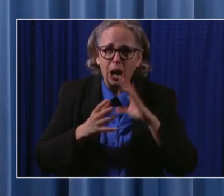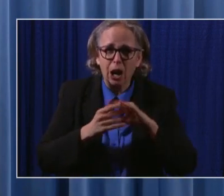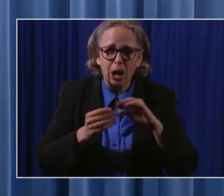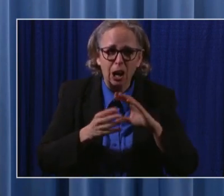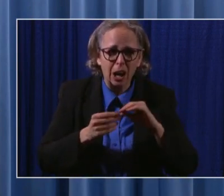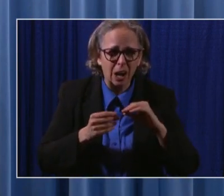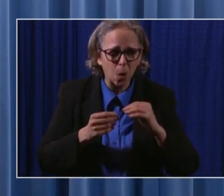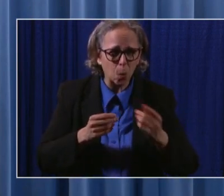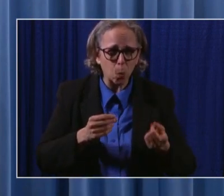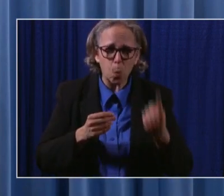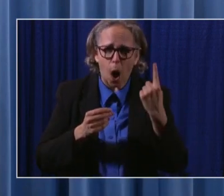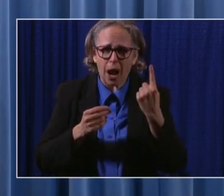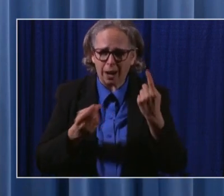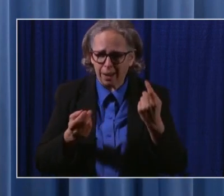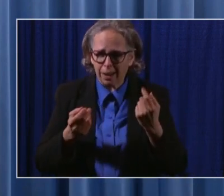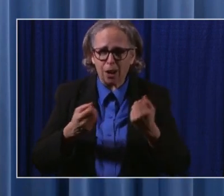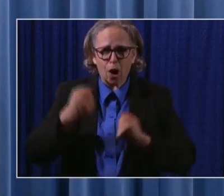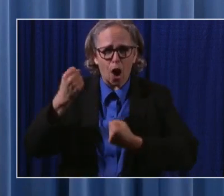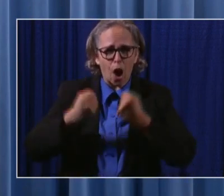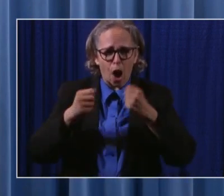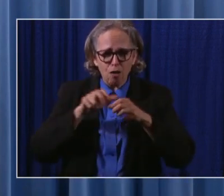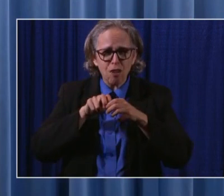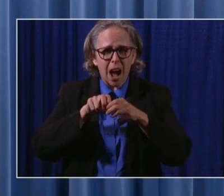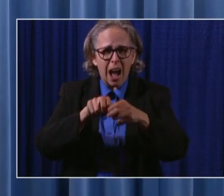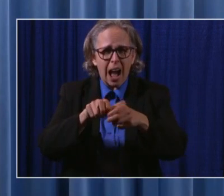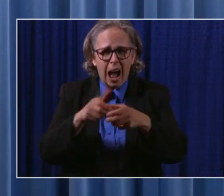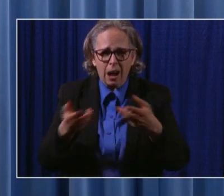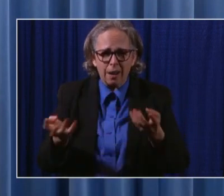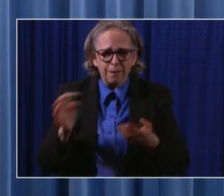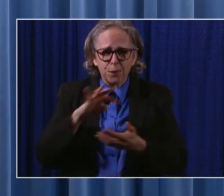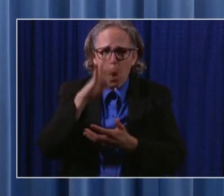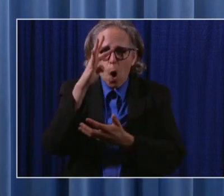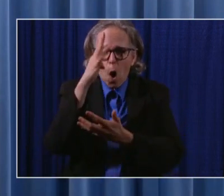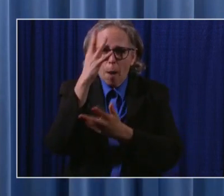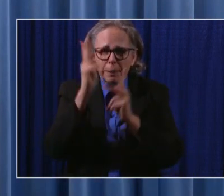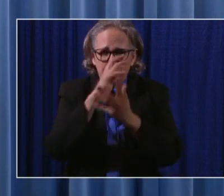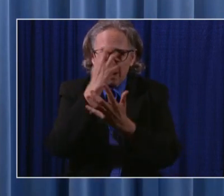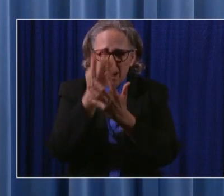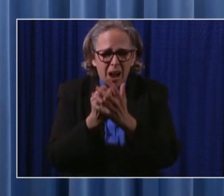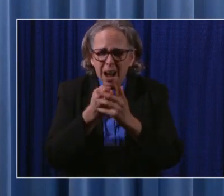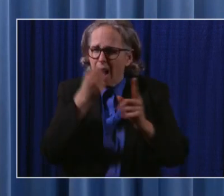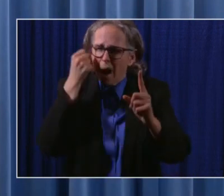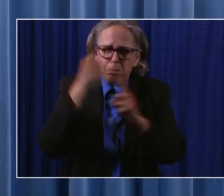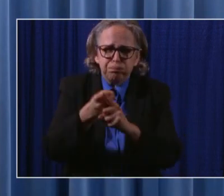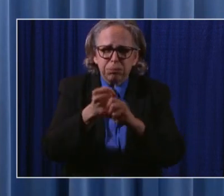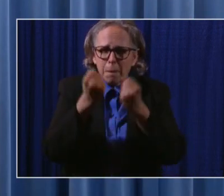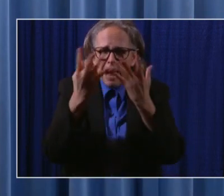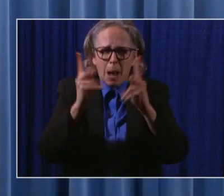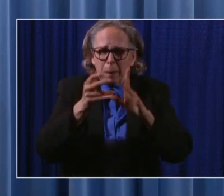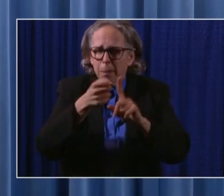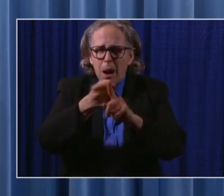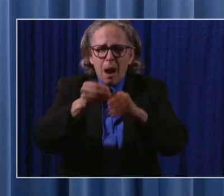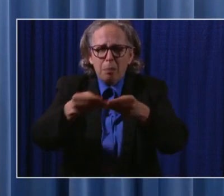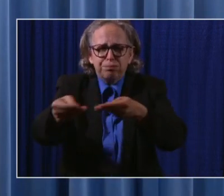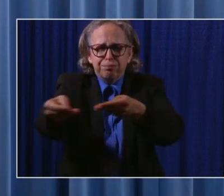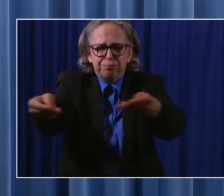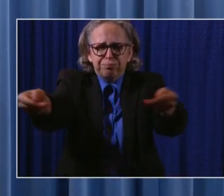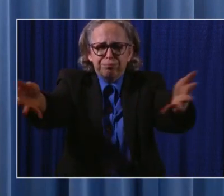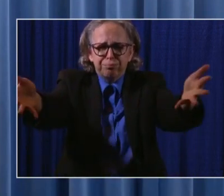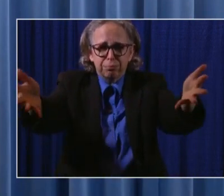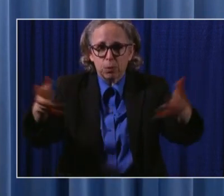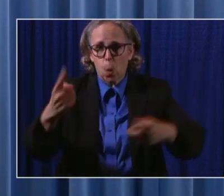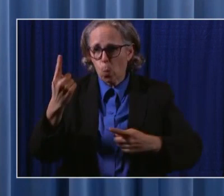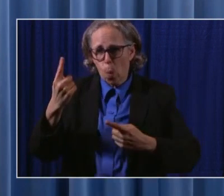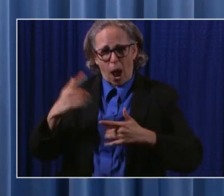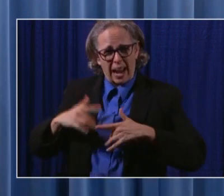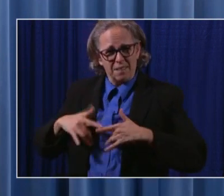ride, how many people were impacted by one charitable event. And it goes well beyond people who decide